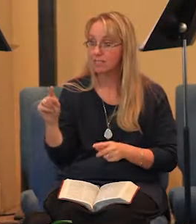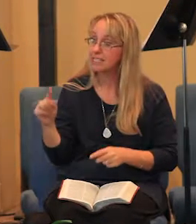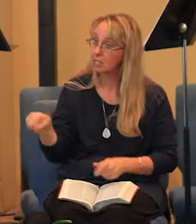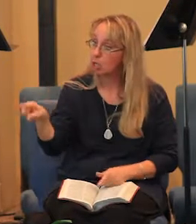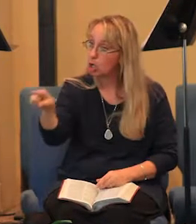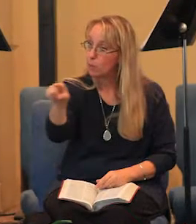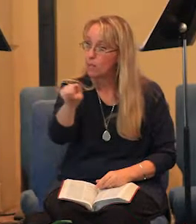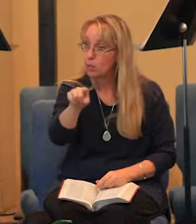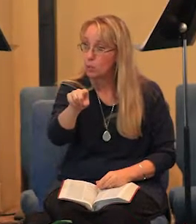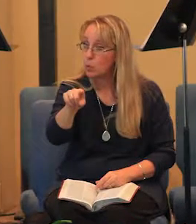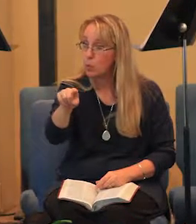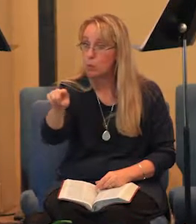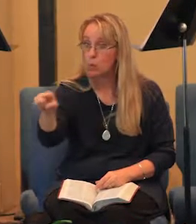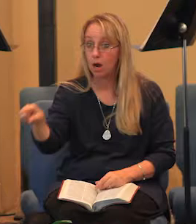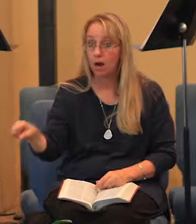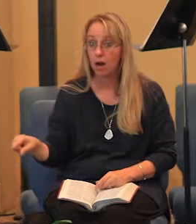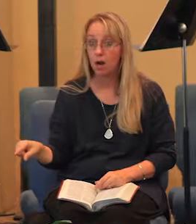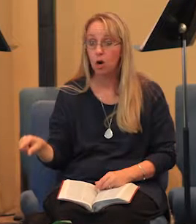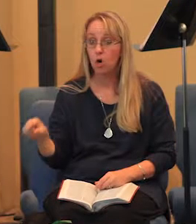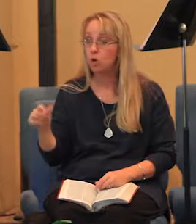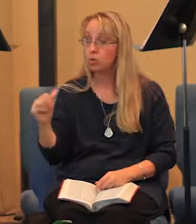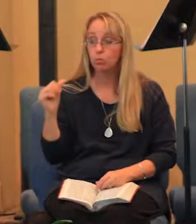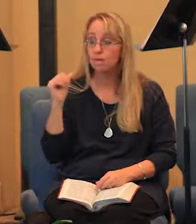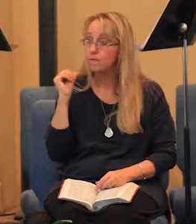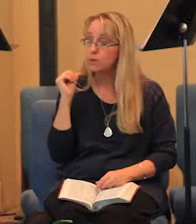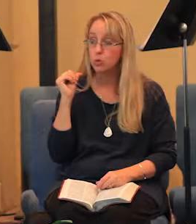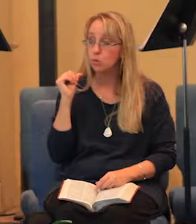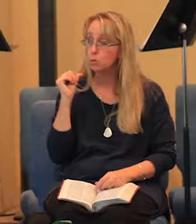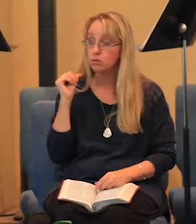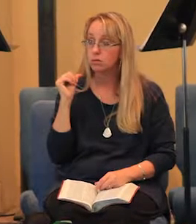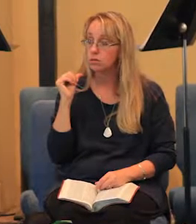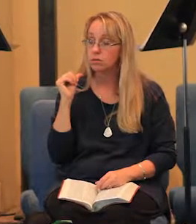he said, you refused his offer.